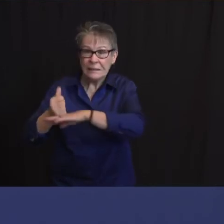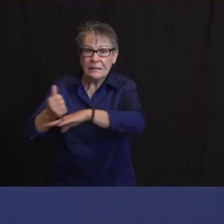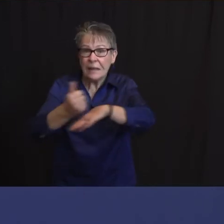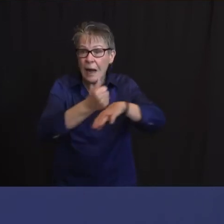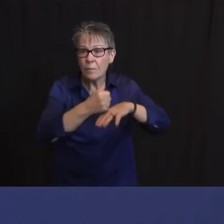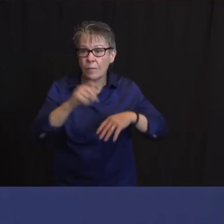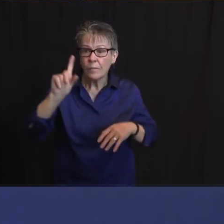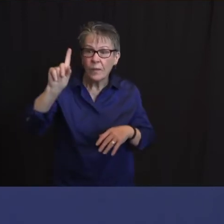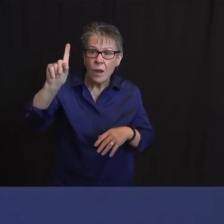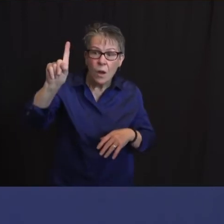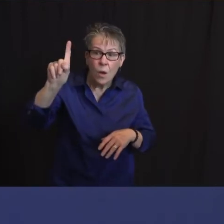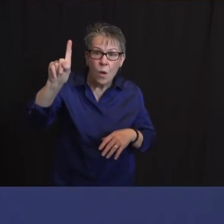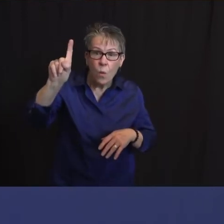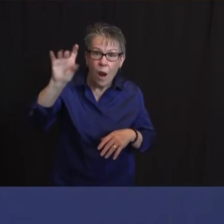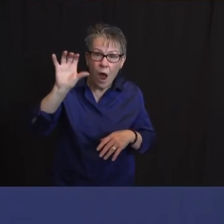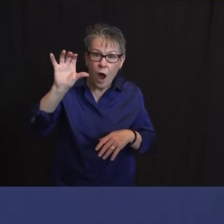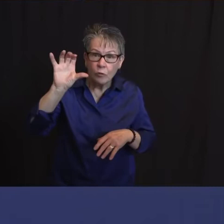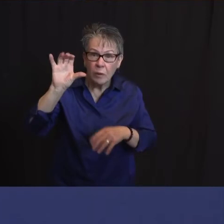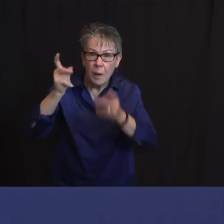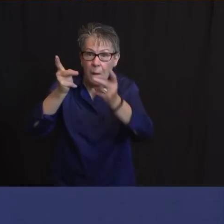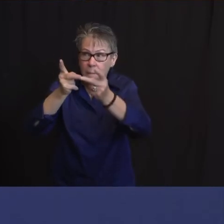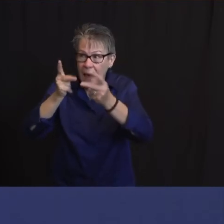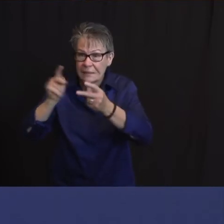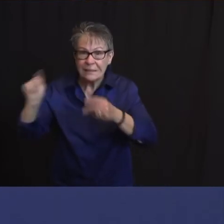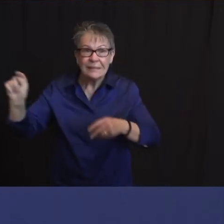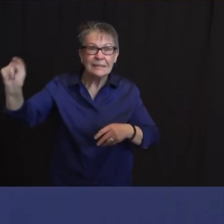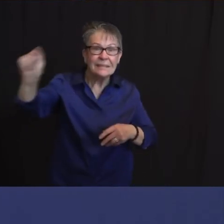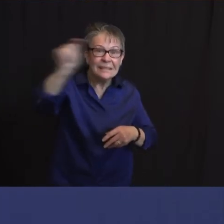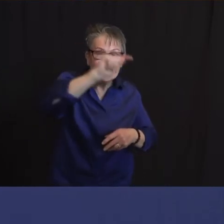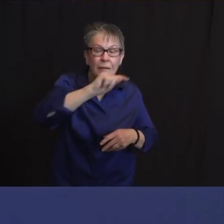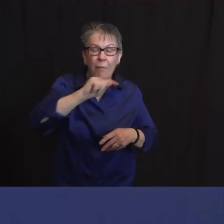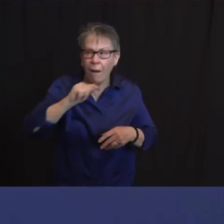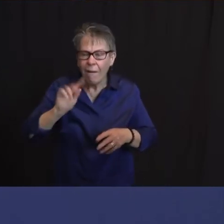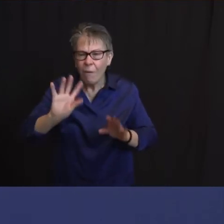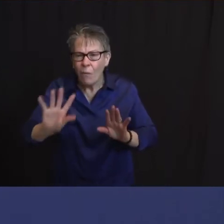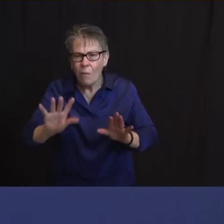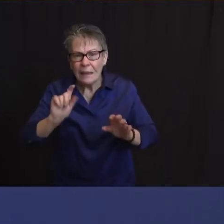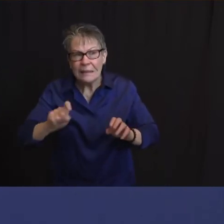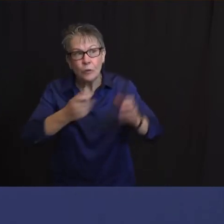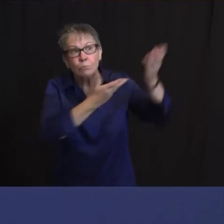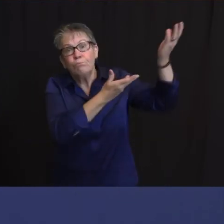more locations right now is not, that's not our constraint. And that's not